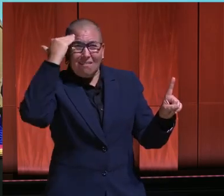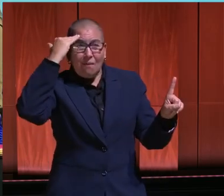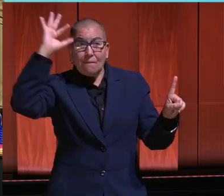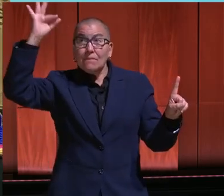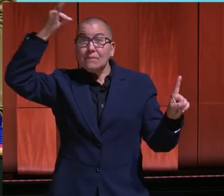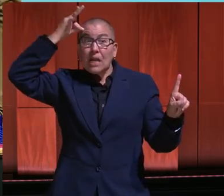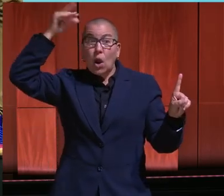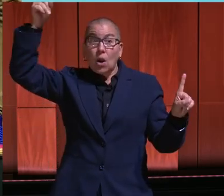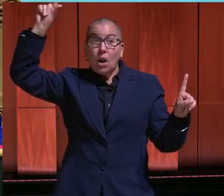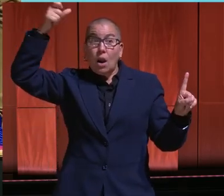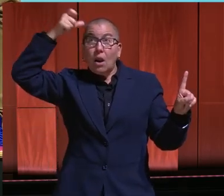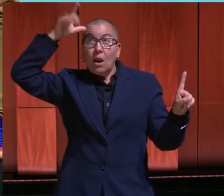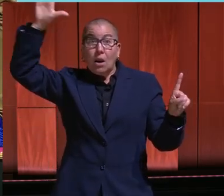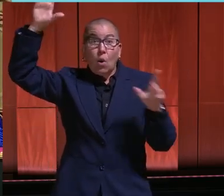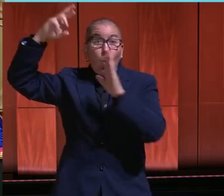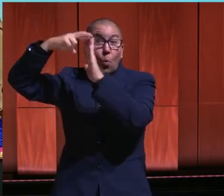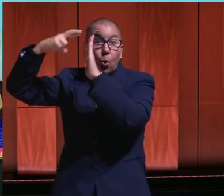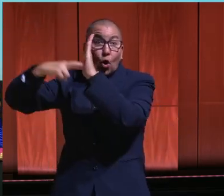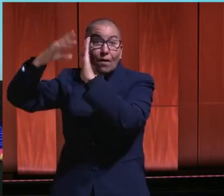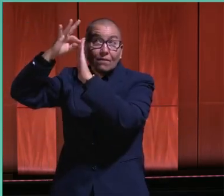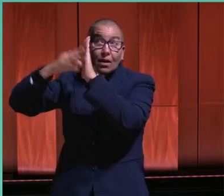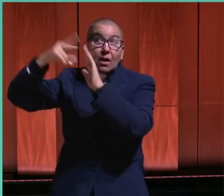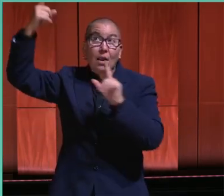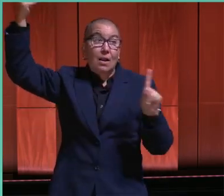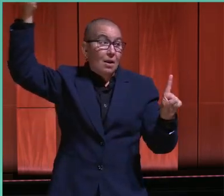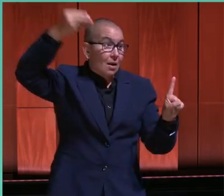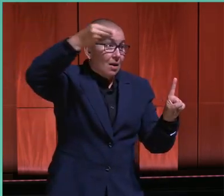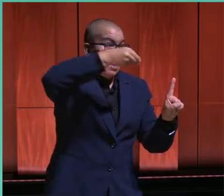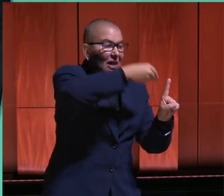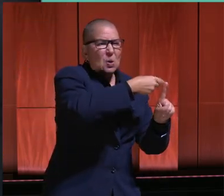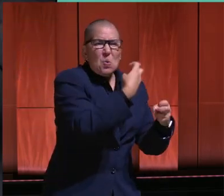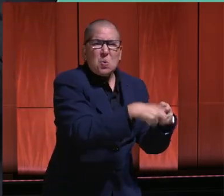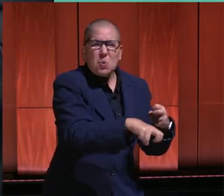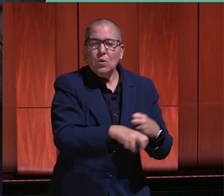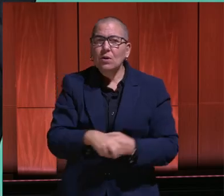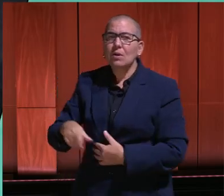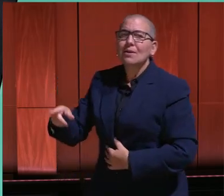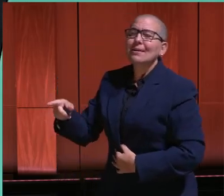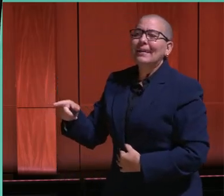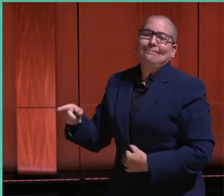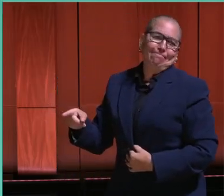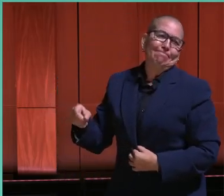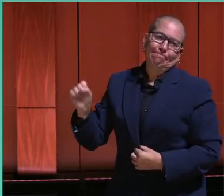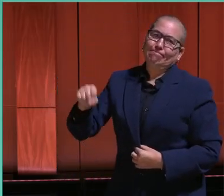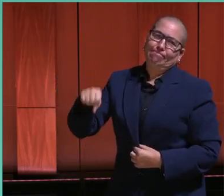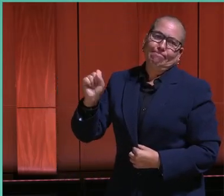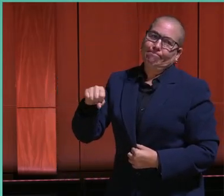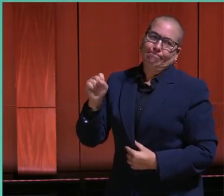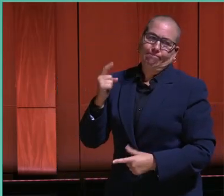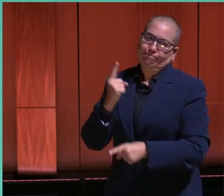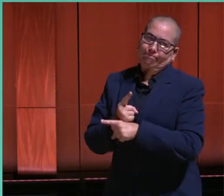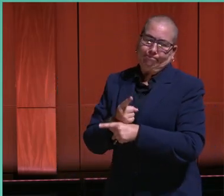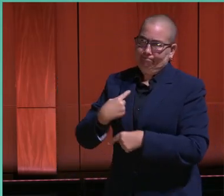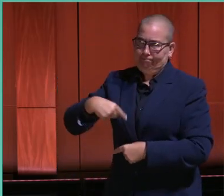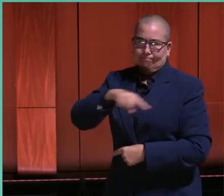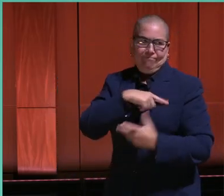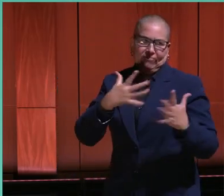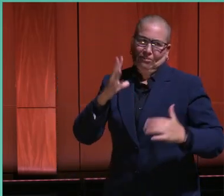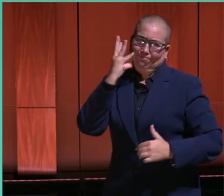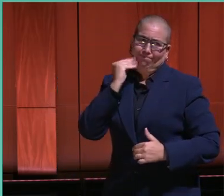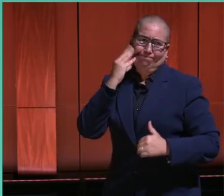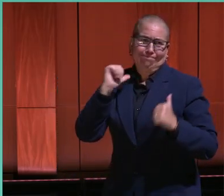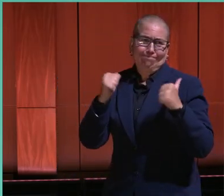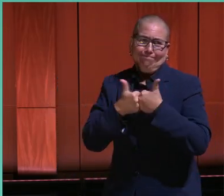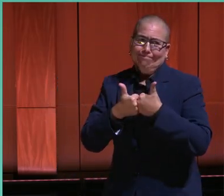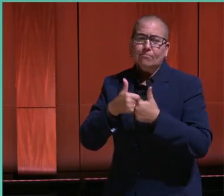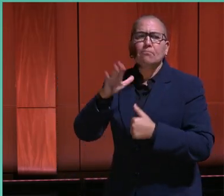challenges all the time. I think everyone faces these, but it's for a real important purpose. We talk about making sure that all students